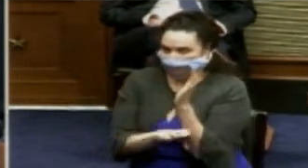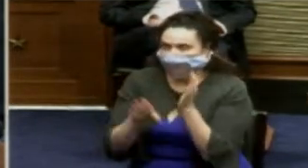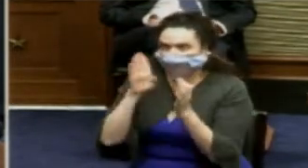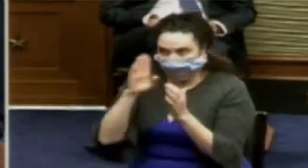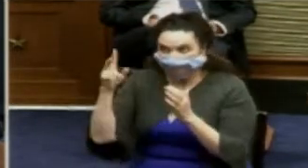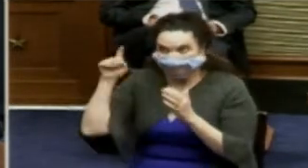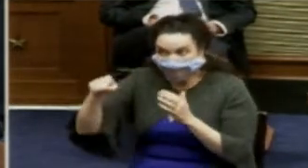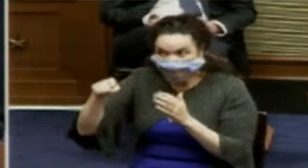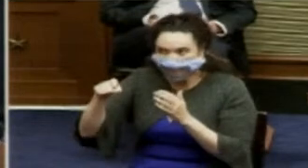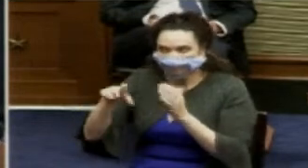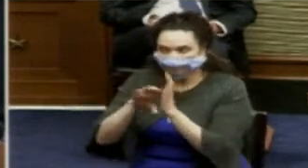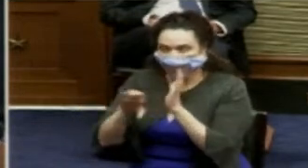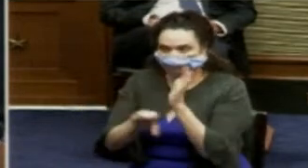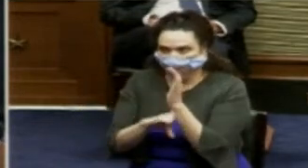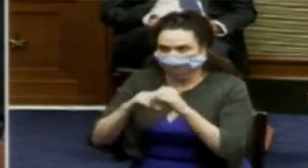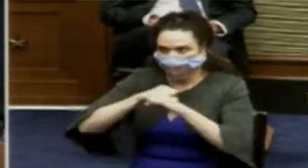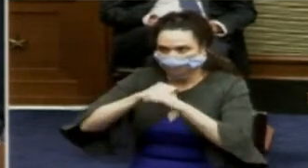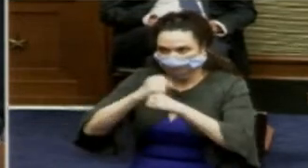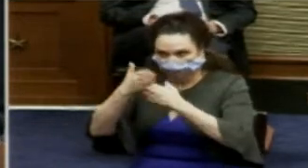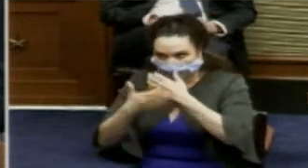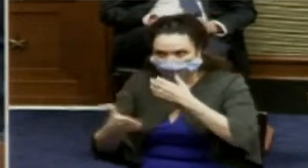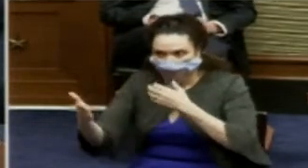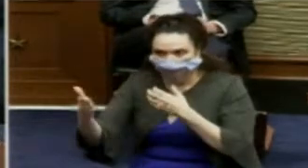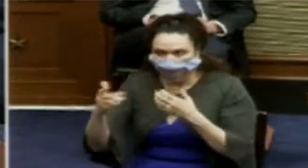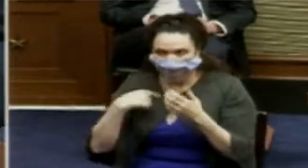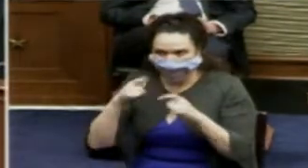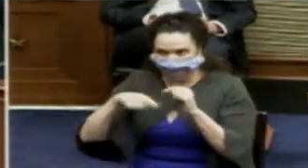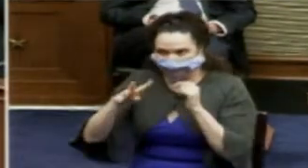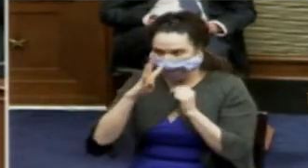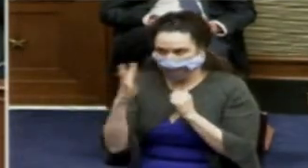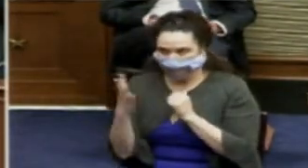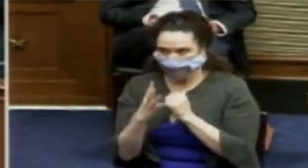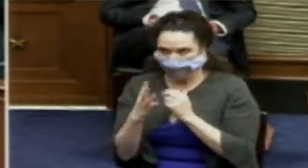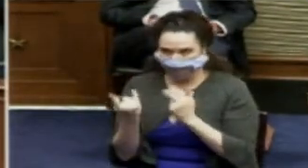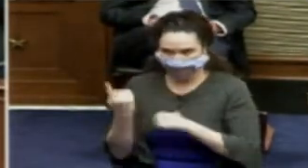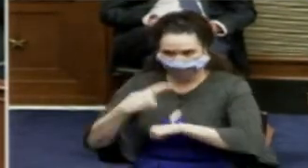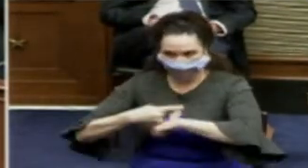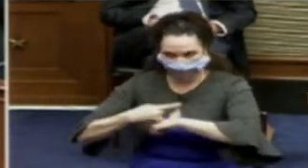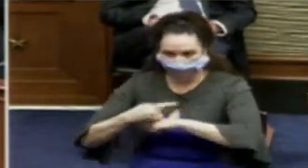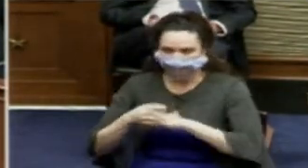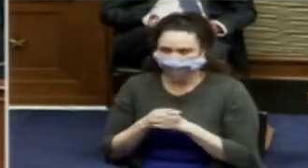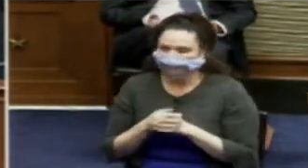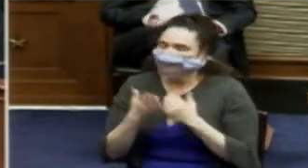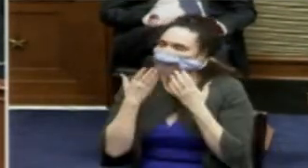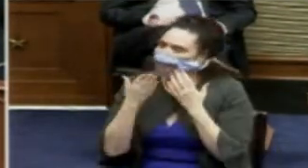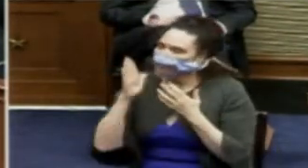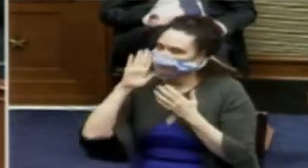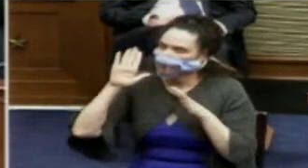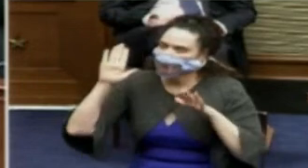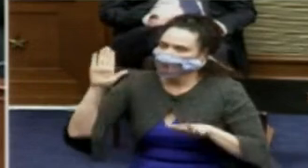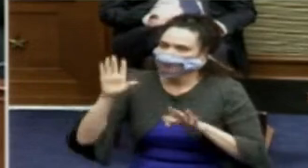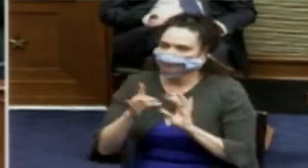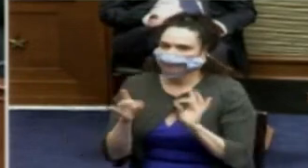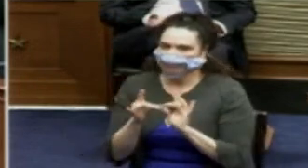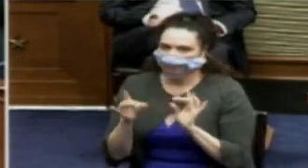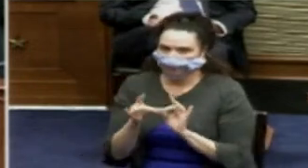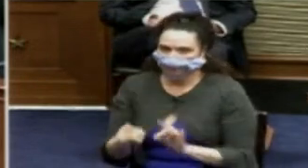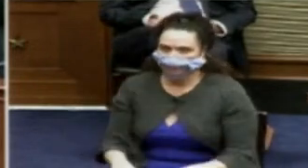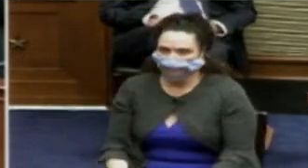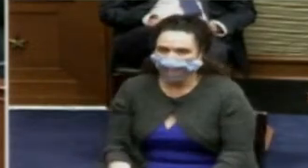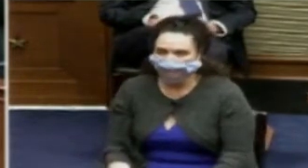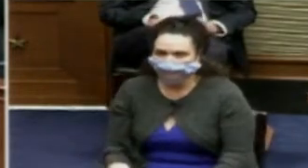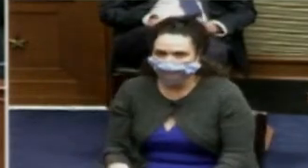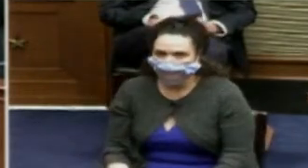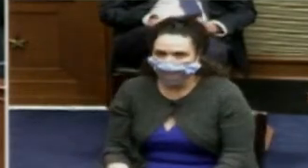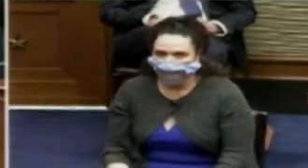Thank you. I welcome any questions. Thank you for your testimony. Madam Chair, I